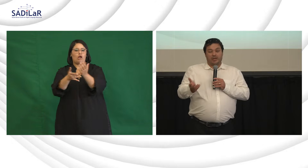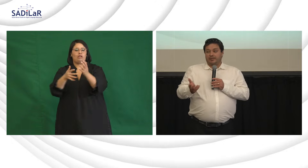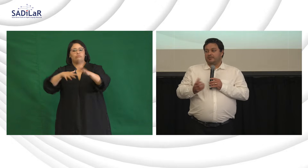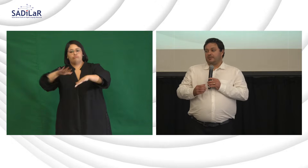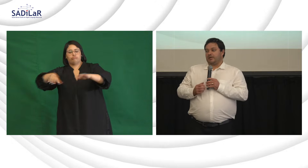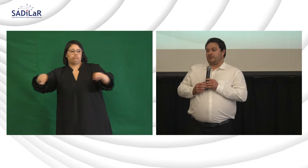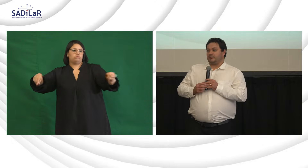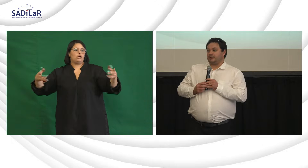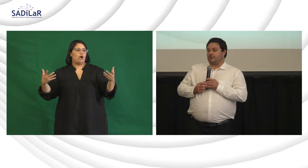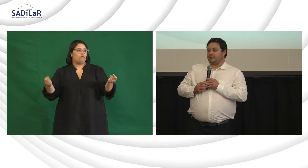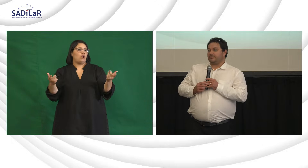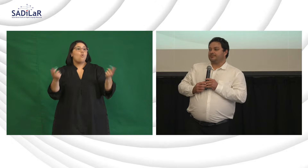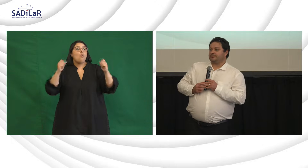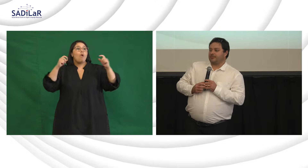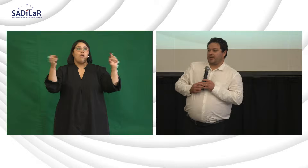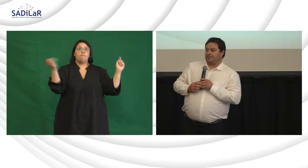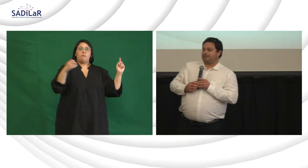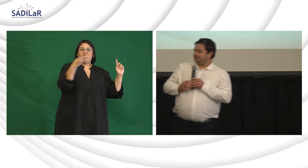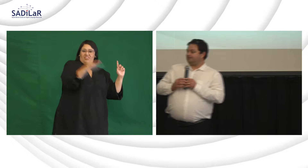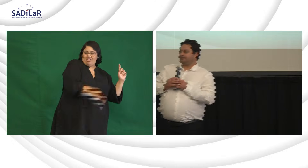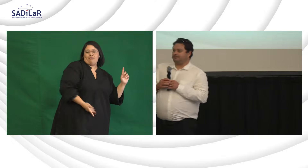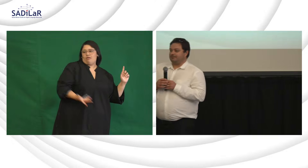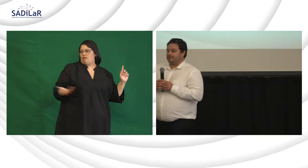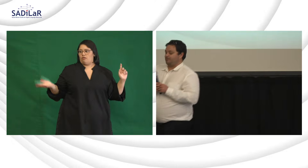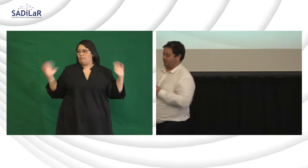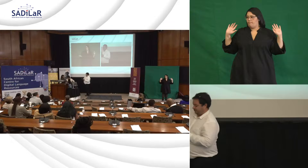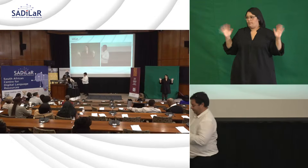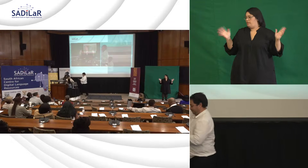creating awareness about these materials. Okay.